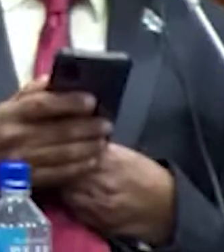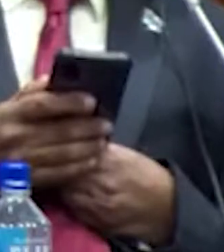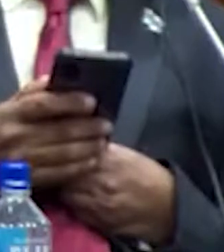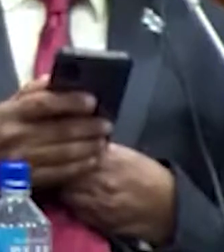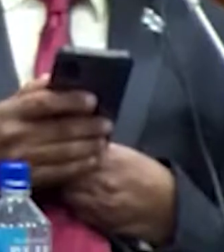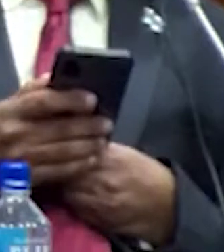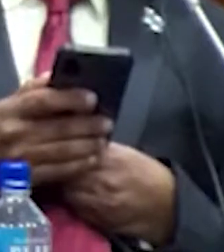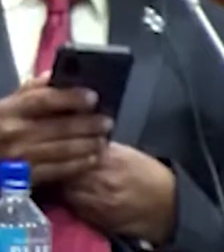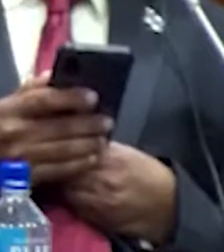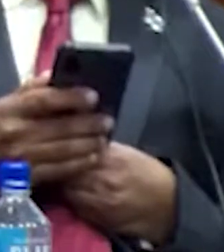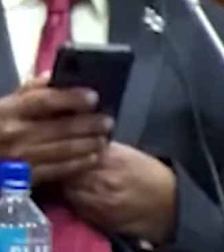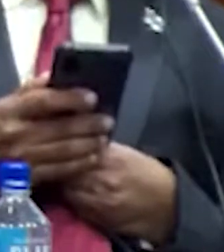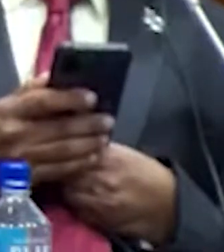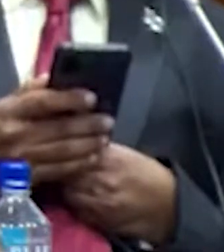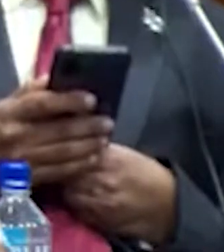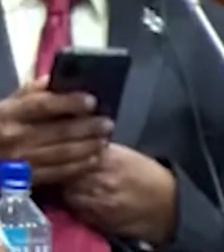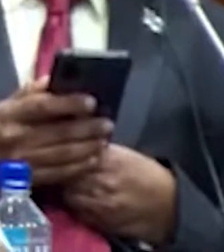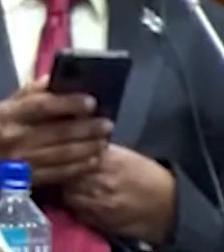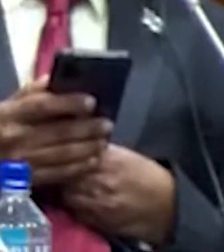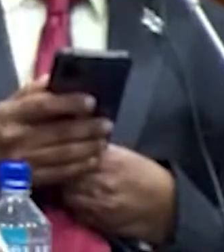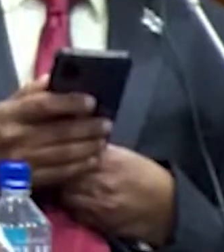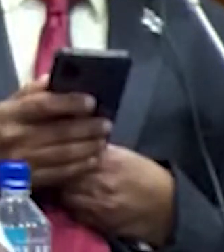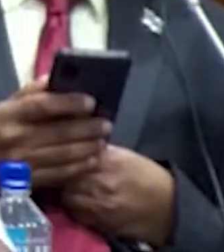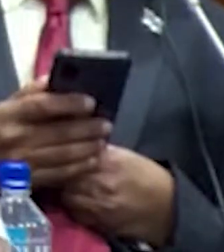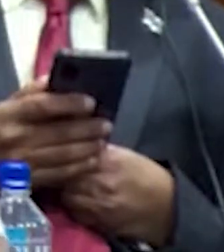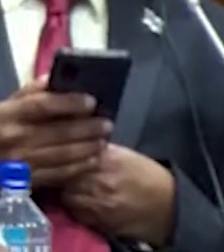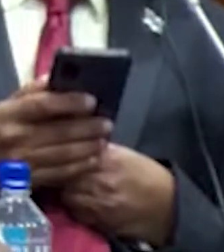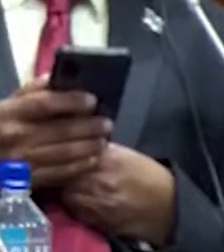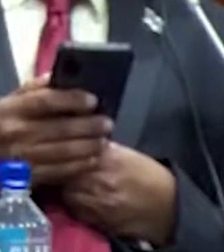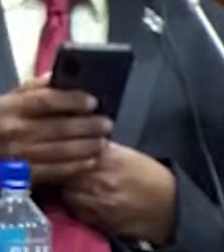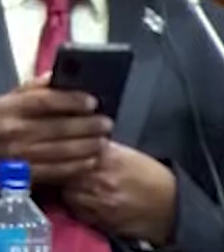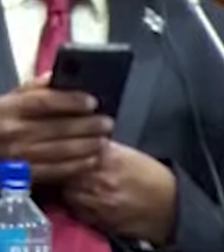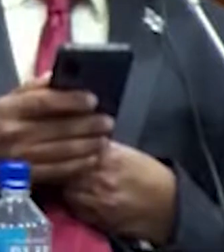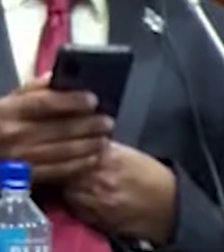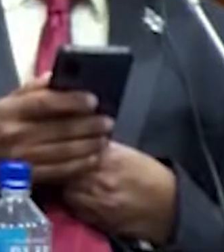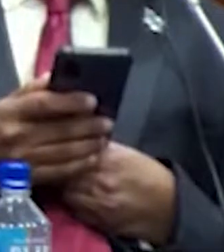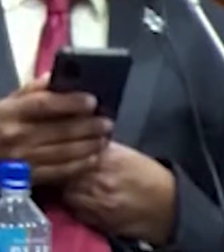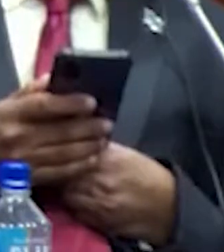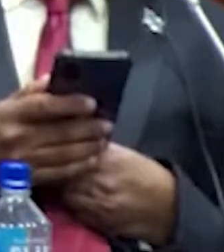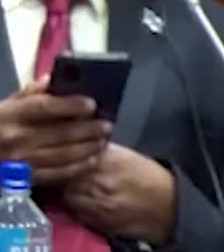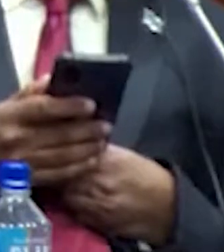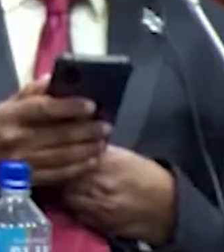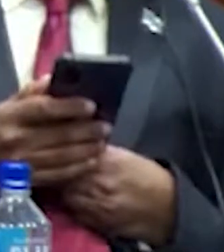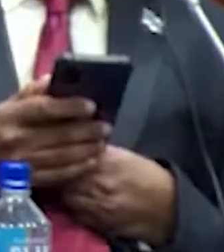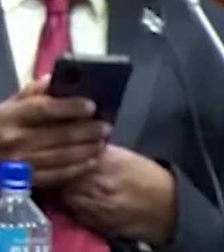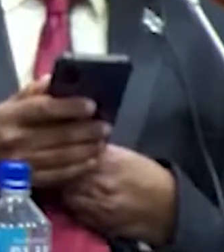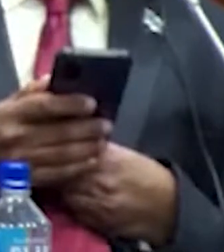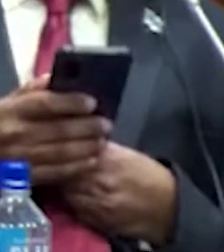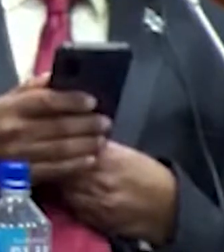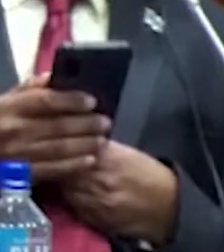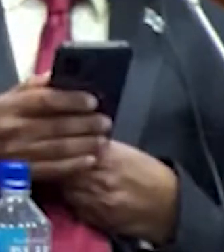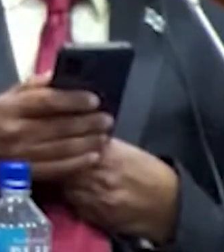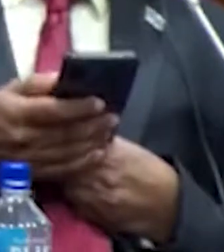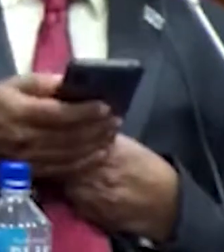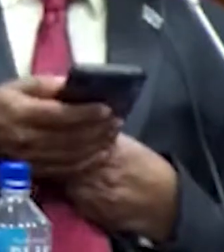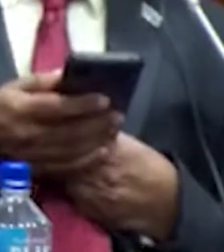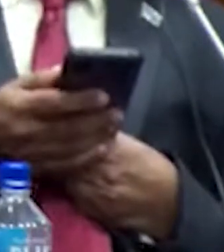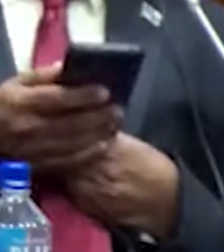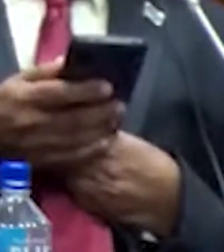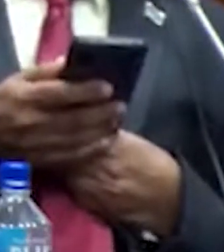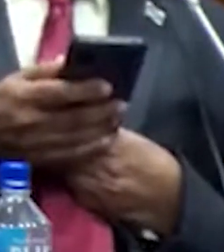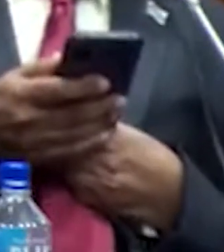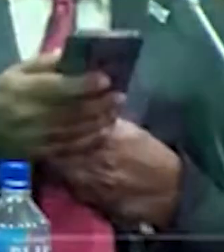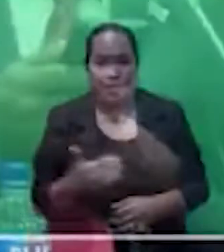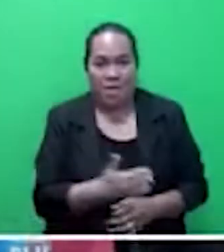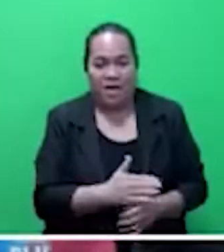The Honourable Prime Minister, the Honourable Leader of Opposition, Honourable Ministers and Honourable Members of Parliament. Mula Vinaka, good morning, Ram Ram